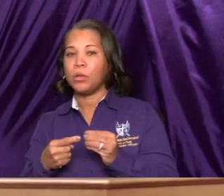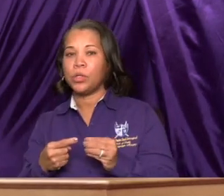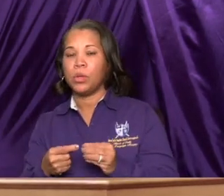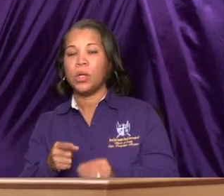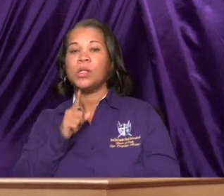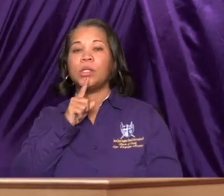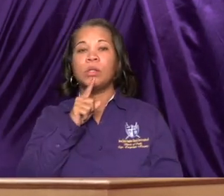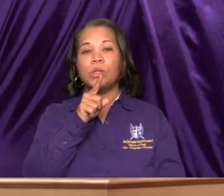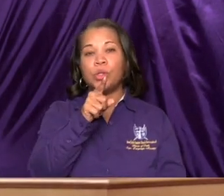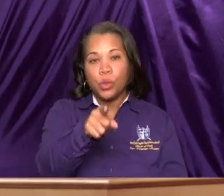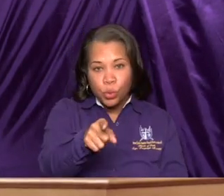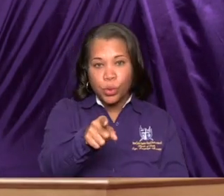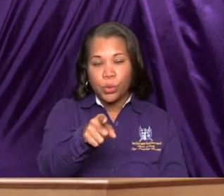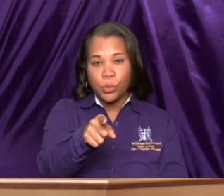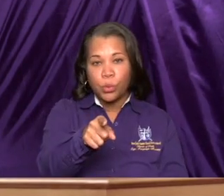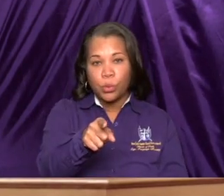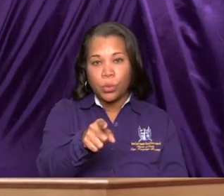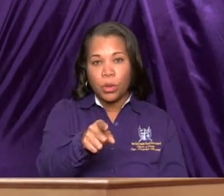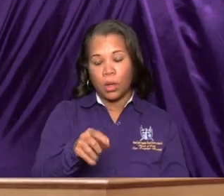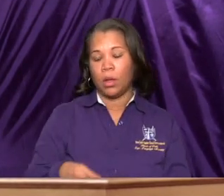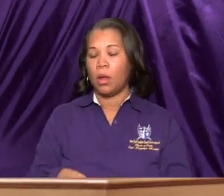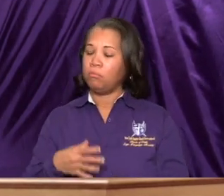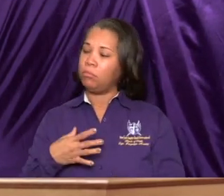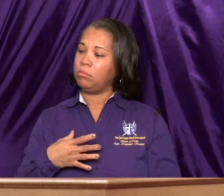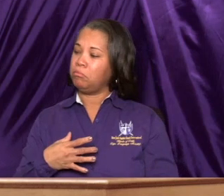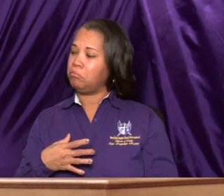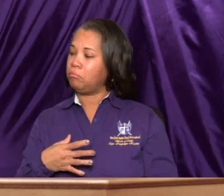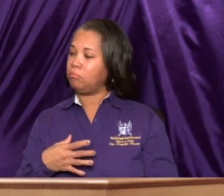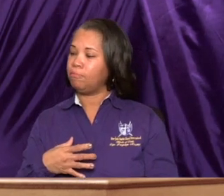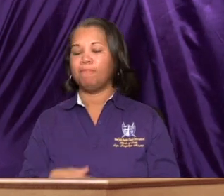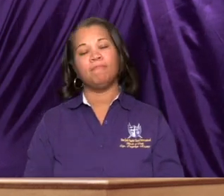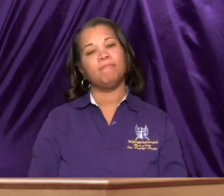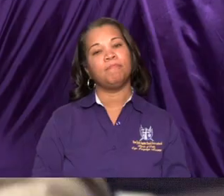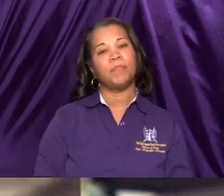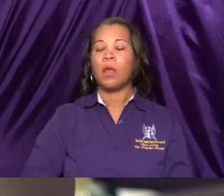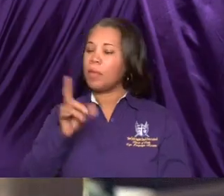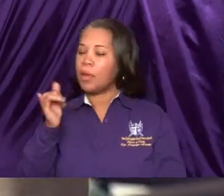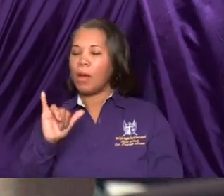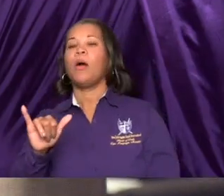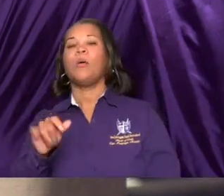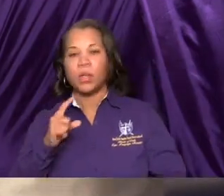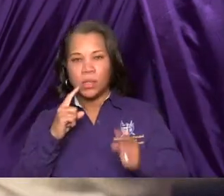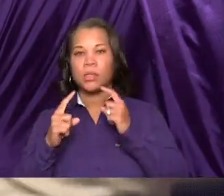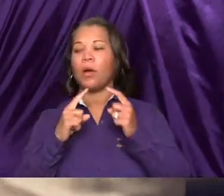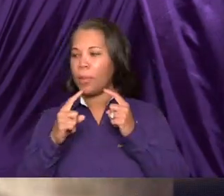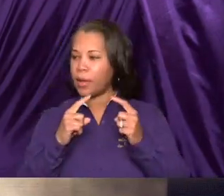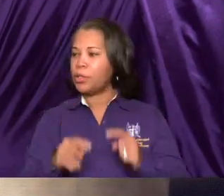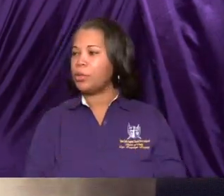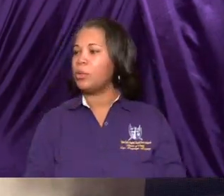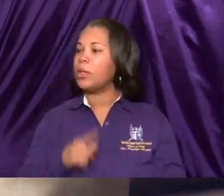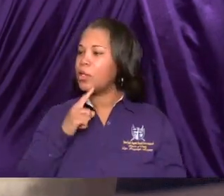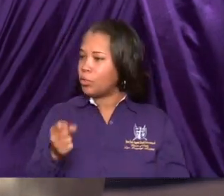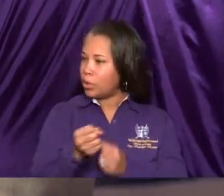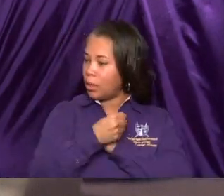When they don't care about you, they never come to you. They always talk about you. But when they truly love